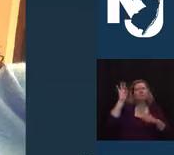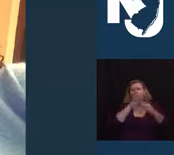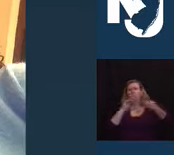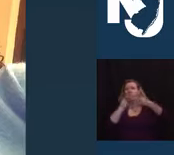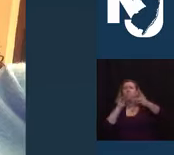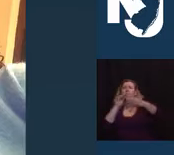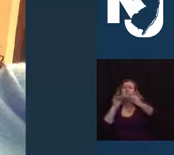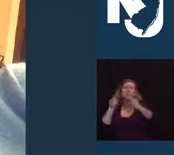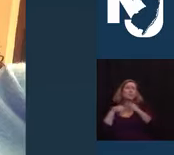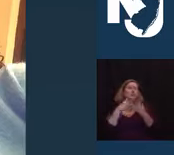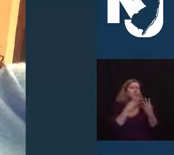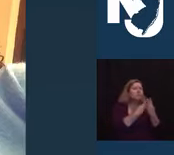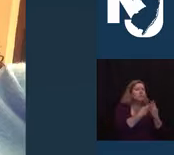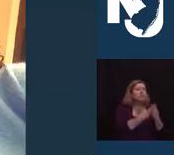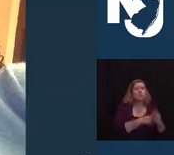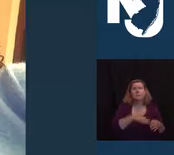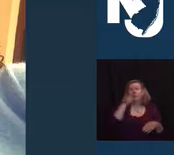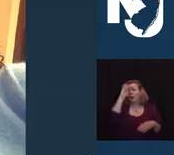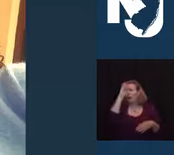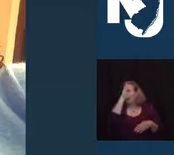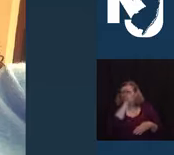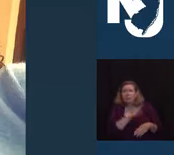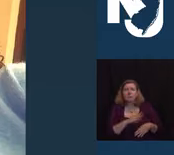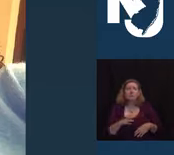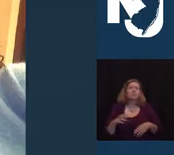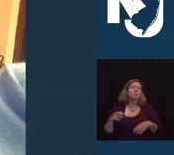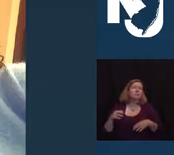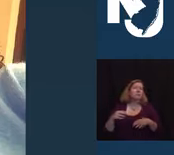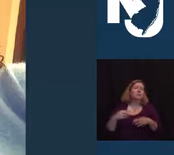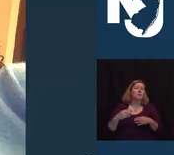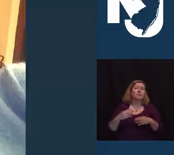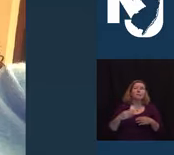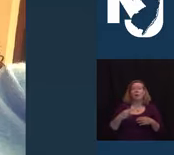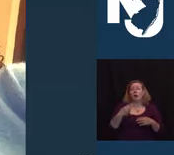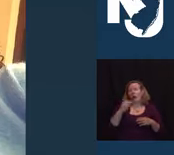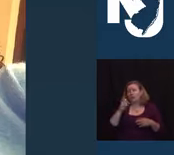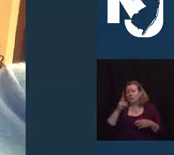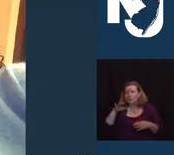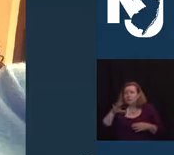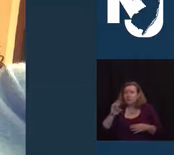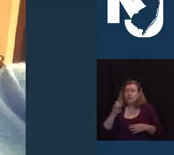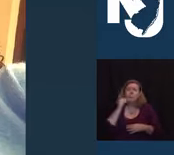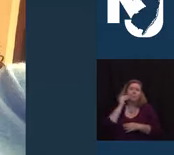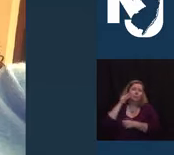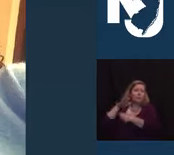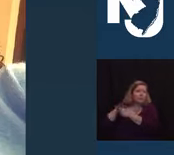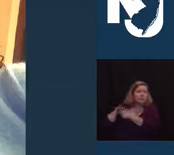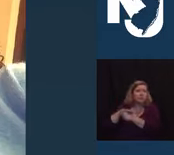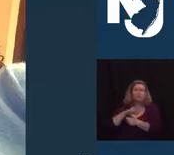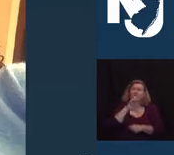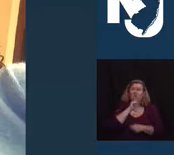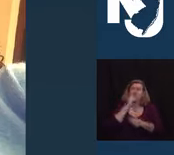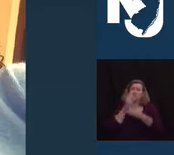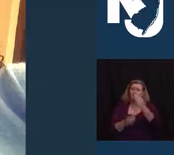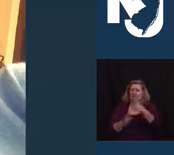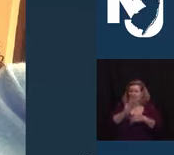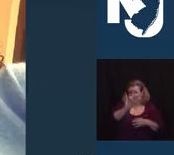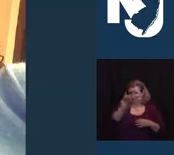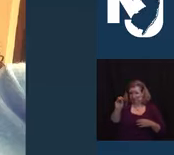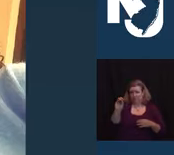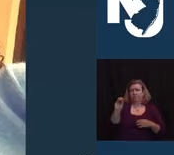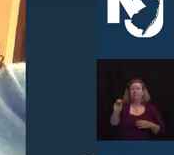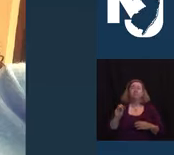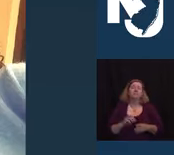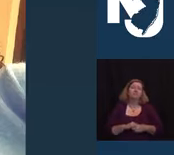prisons, hospitals, hospice, and right in her own neighborhood. Diane was 70 years old. She leaves behind